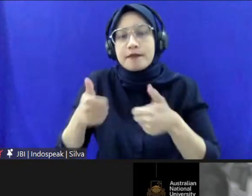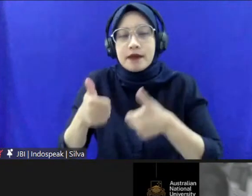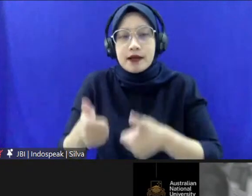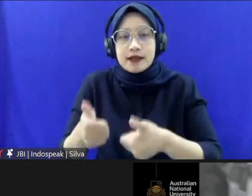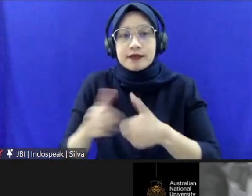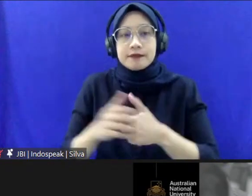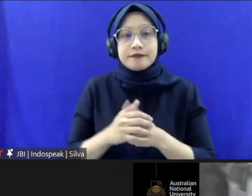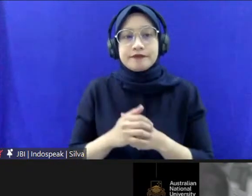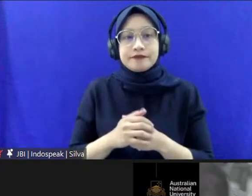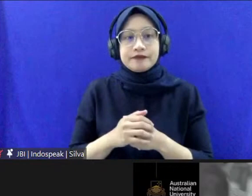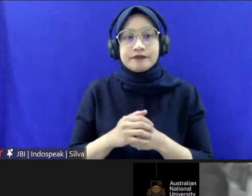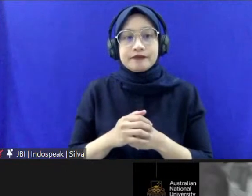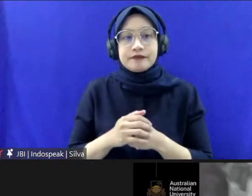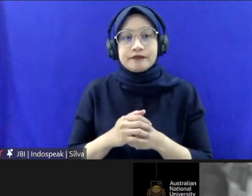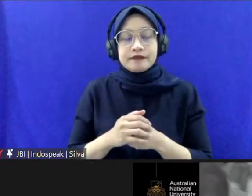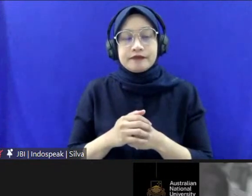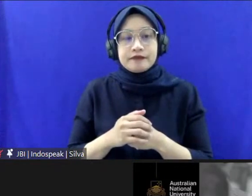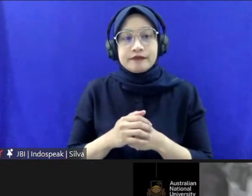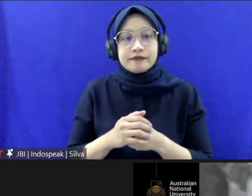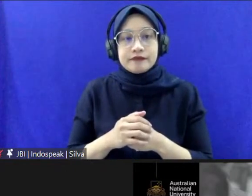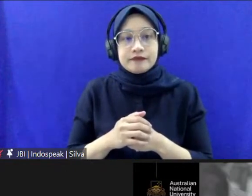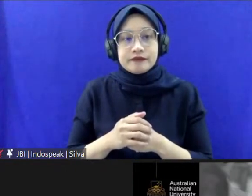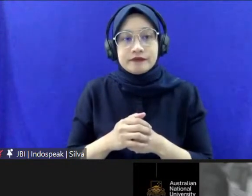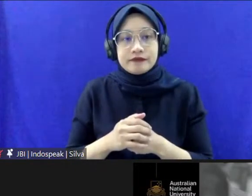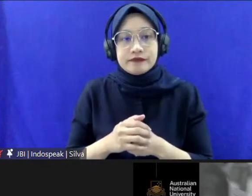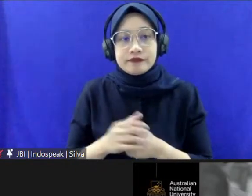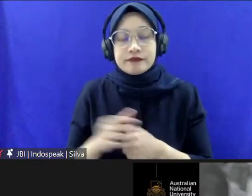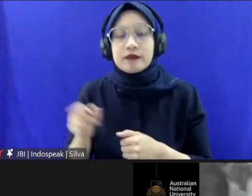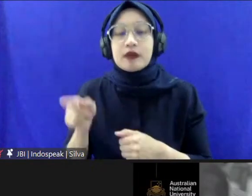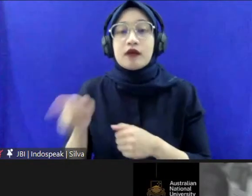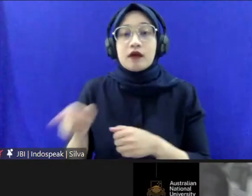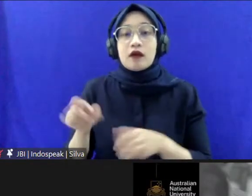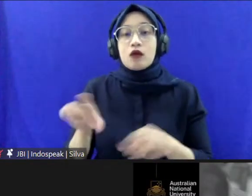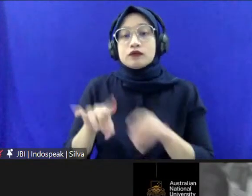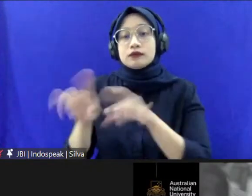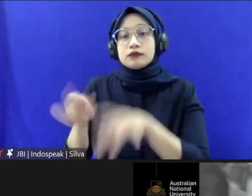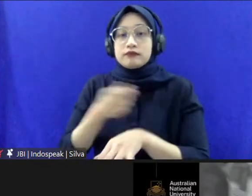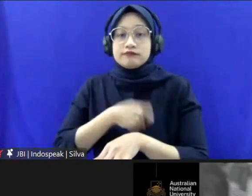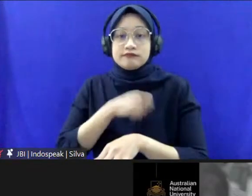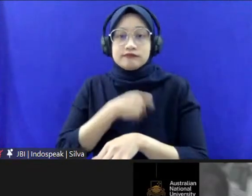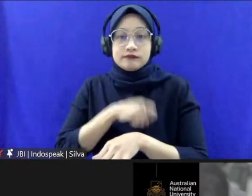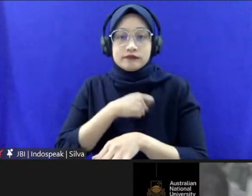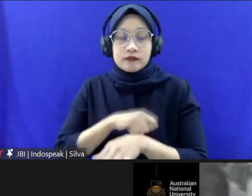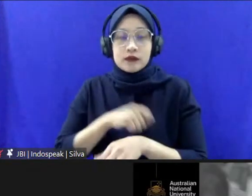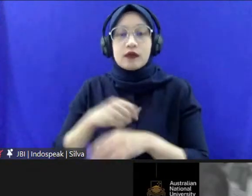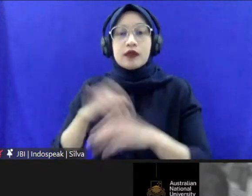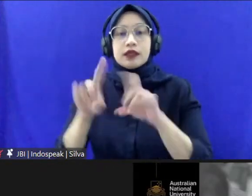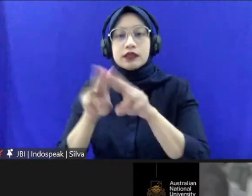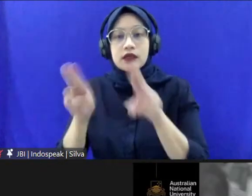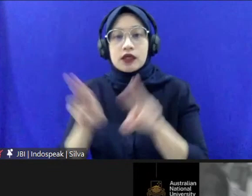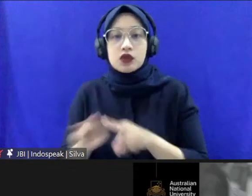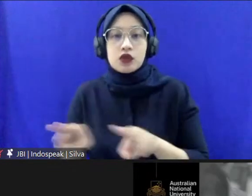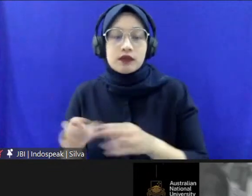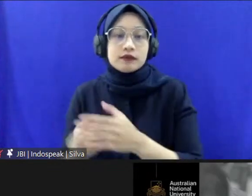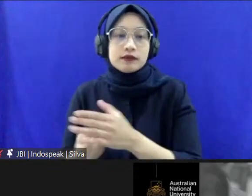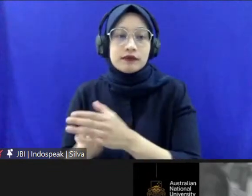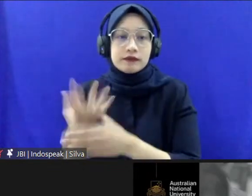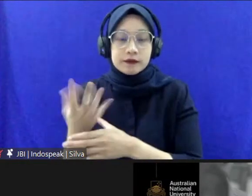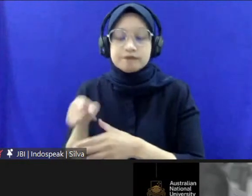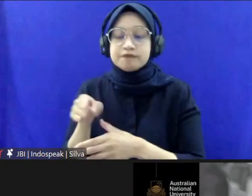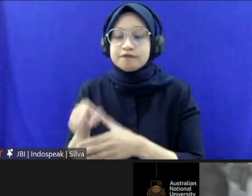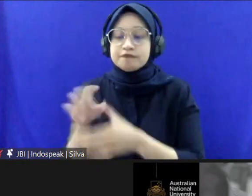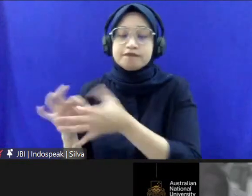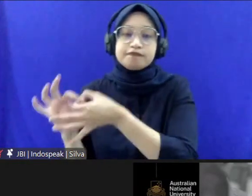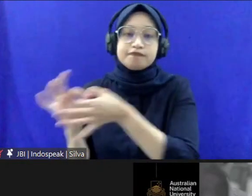Minister for International Development and the Pacific Cooperation during his remark on Wednesday, partnership between our